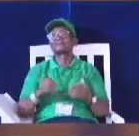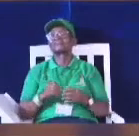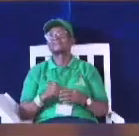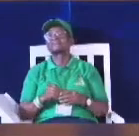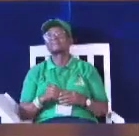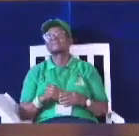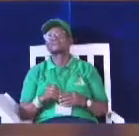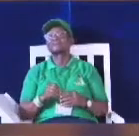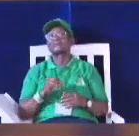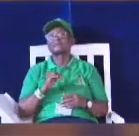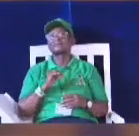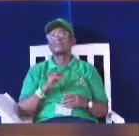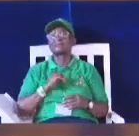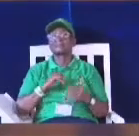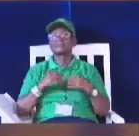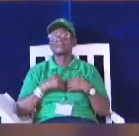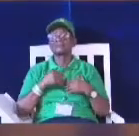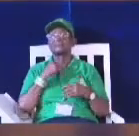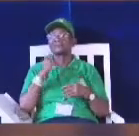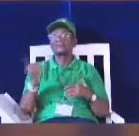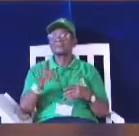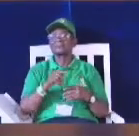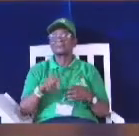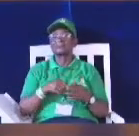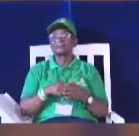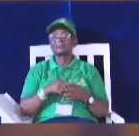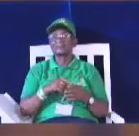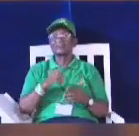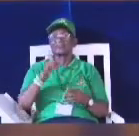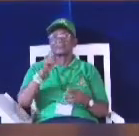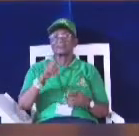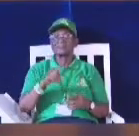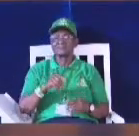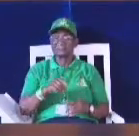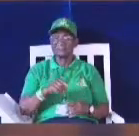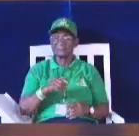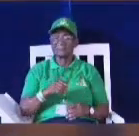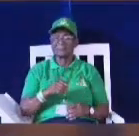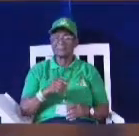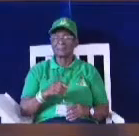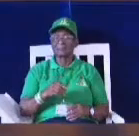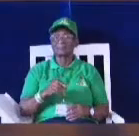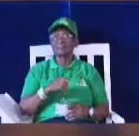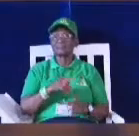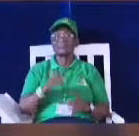And see, I've told you this one before. When he says, you will lay hands on the sick,